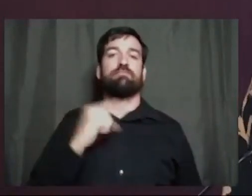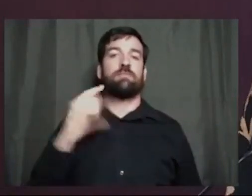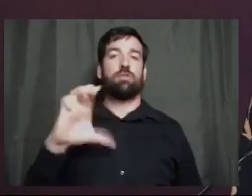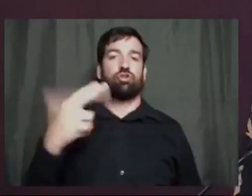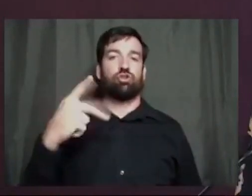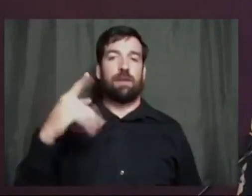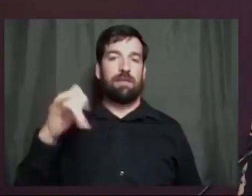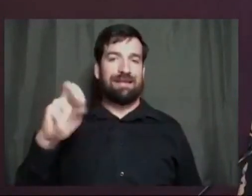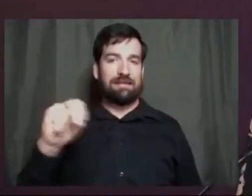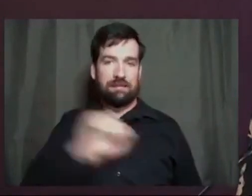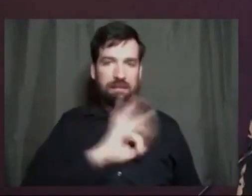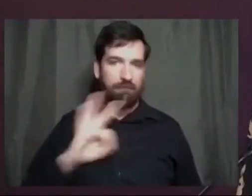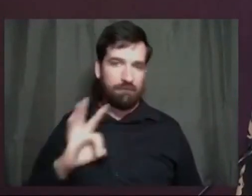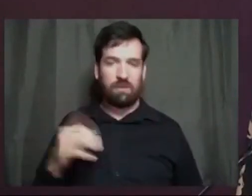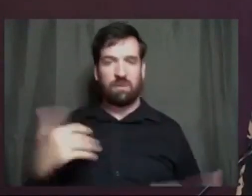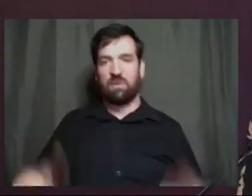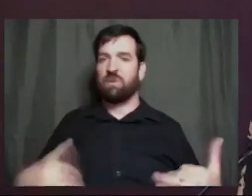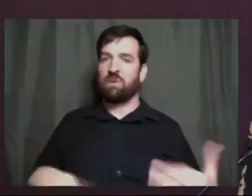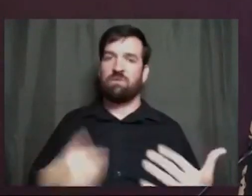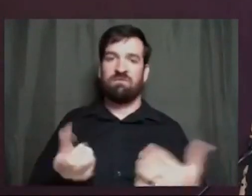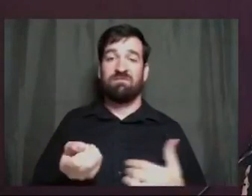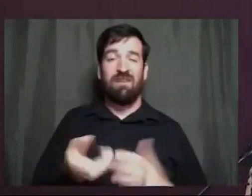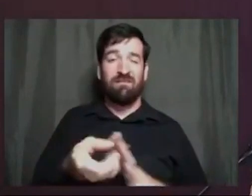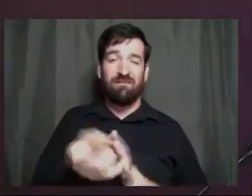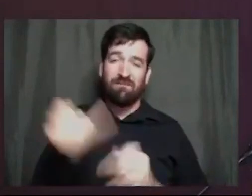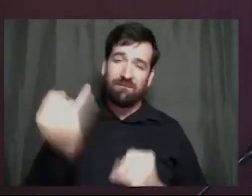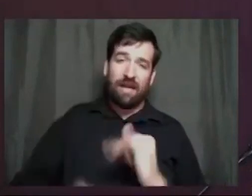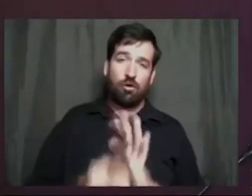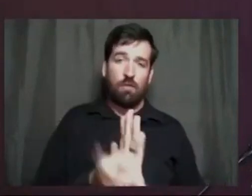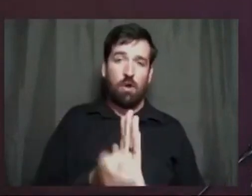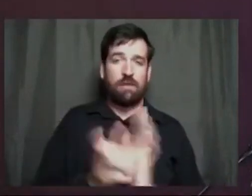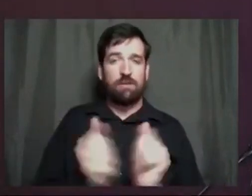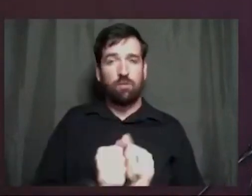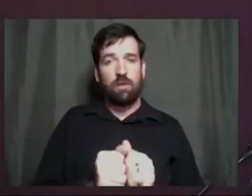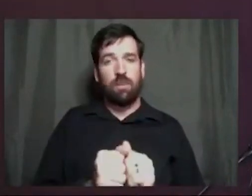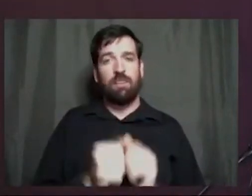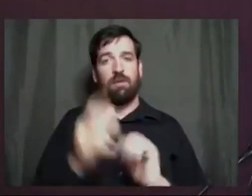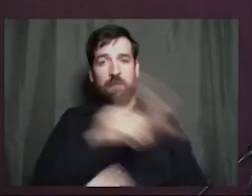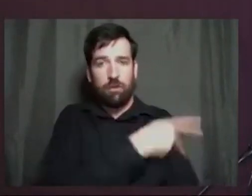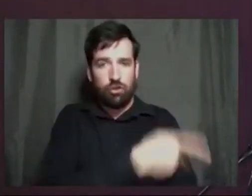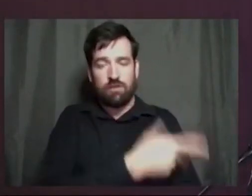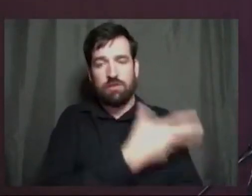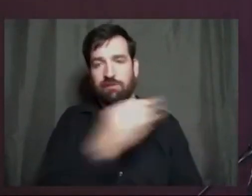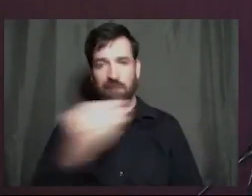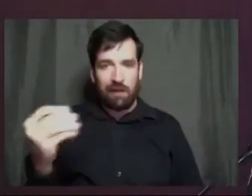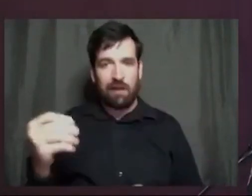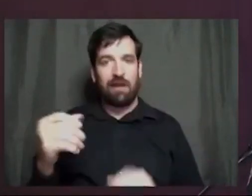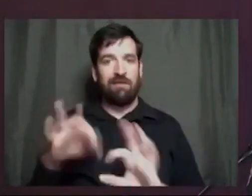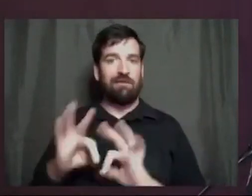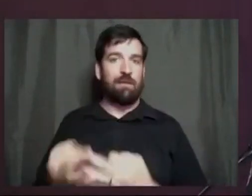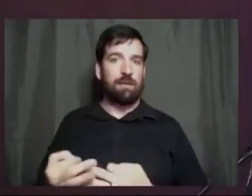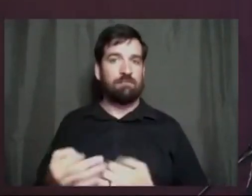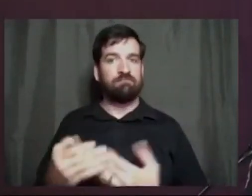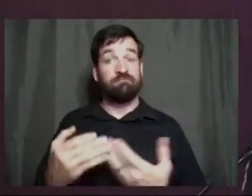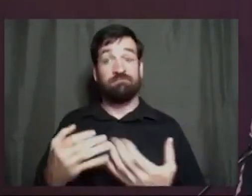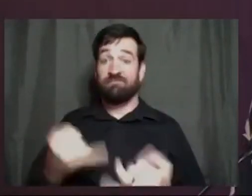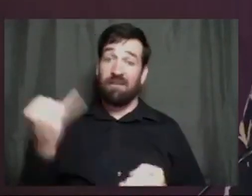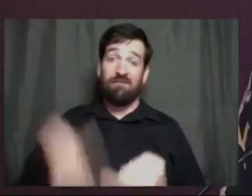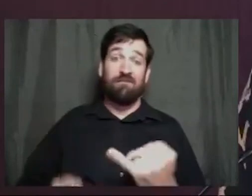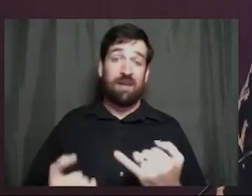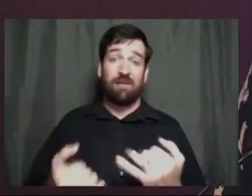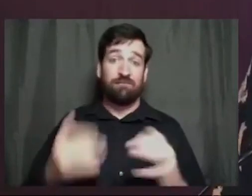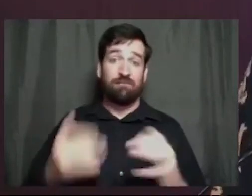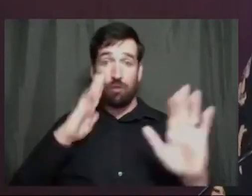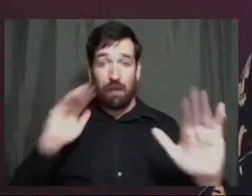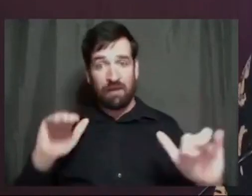spending final moments with patients and their families as they say their final goodbyes. It's made even worse when many of these